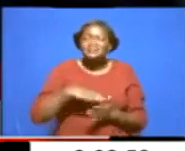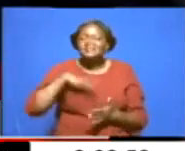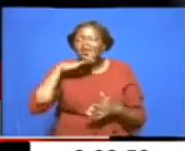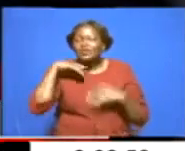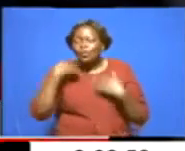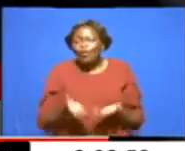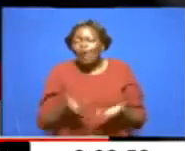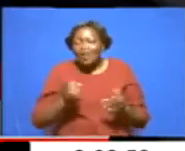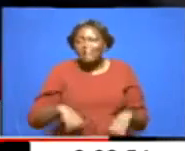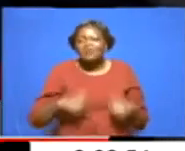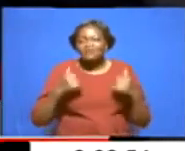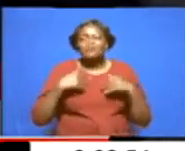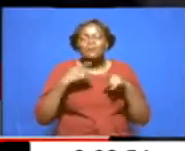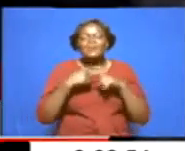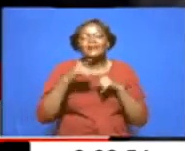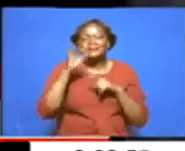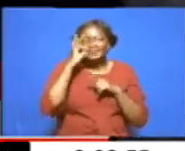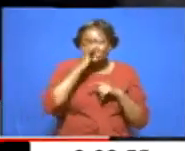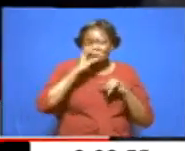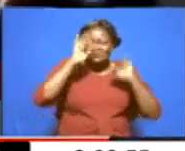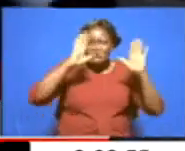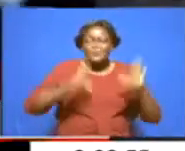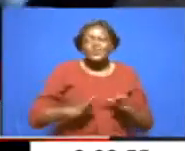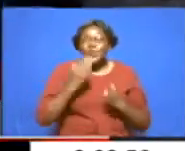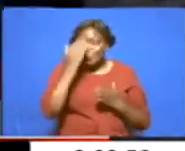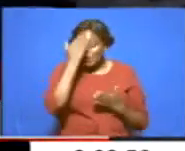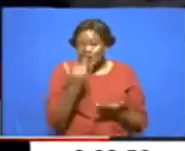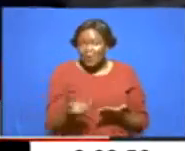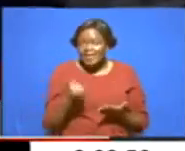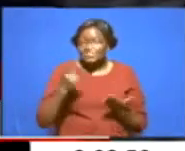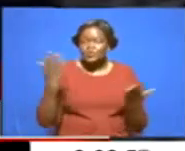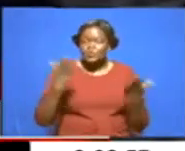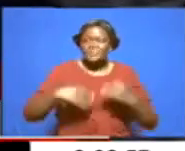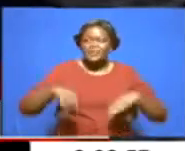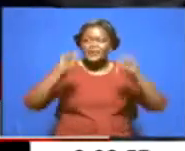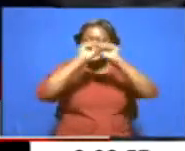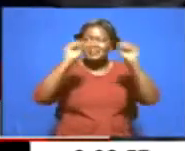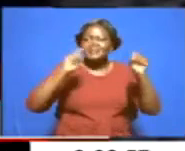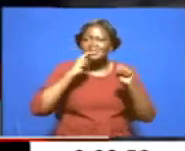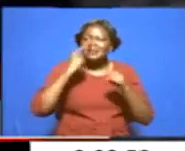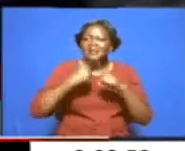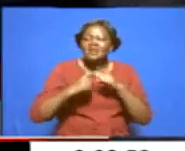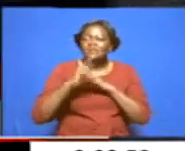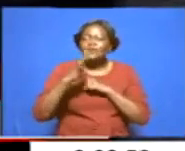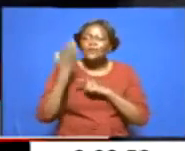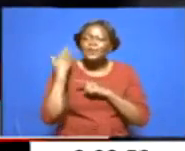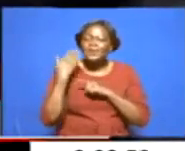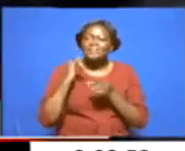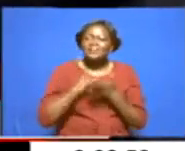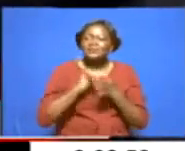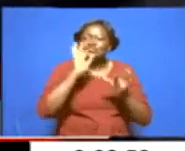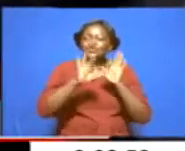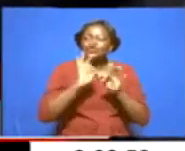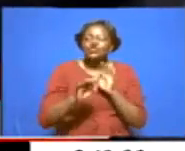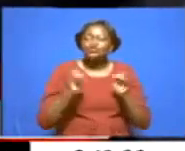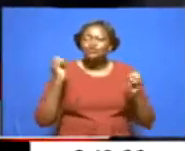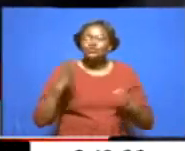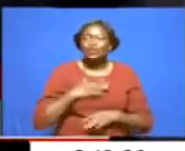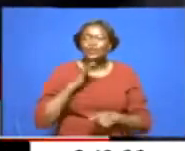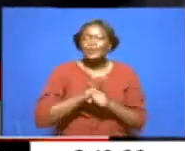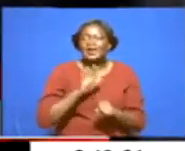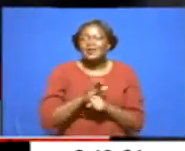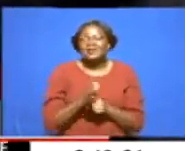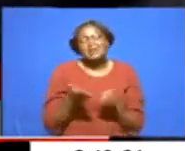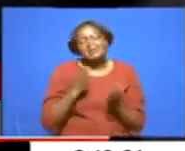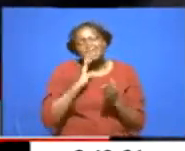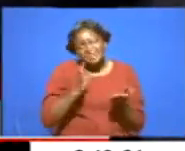But Nyeri is significant in a way, like I told you, Purity, because this is where the president said 4 years ago that his choice will shock many. Maybe